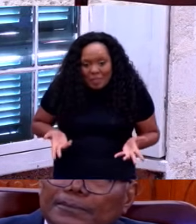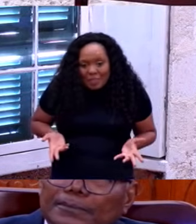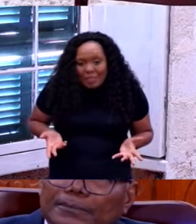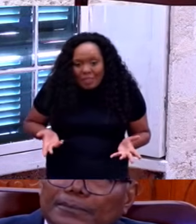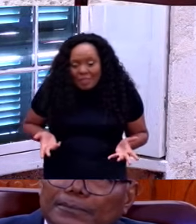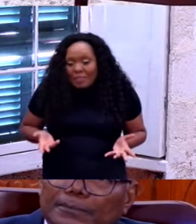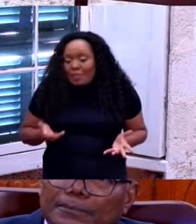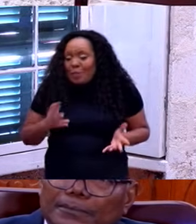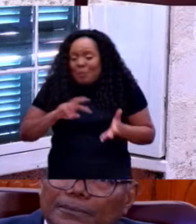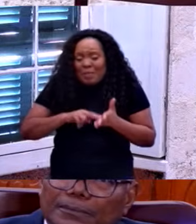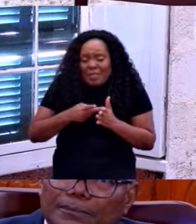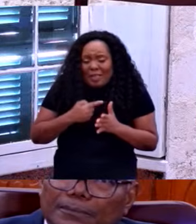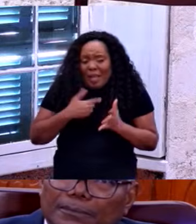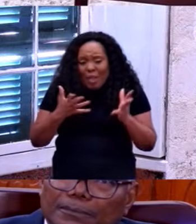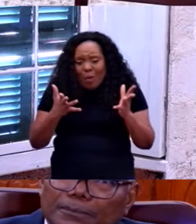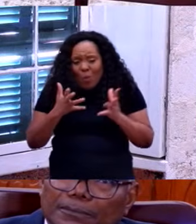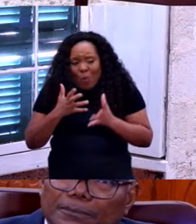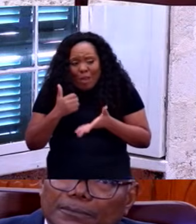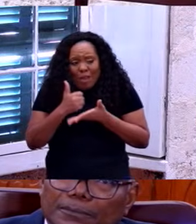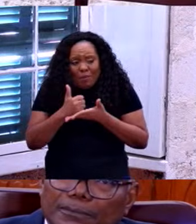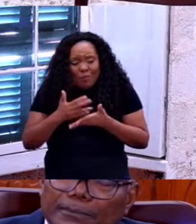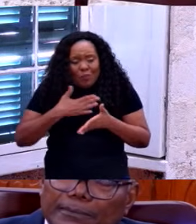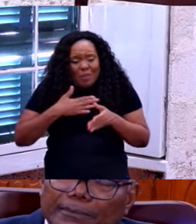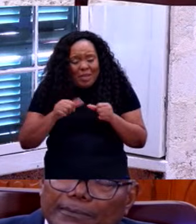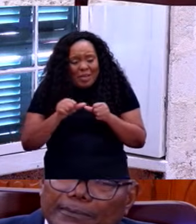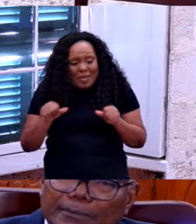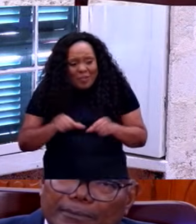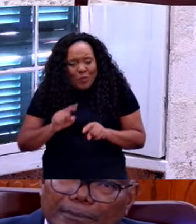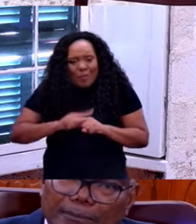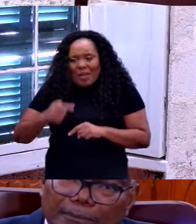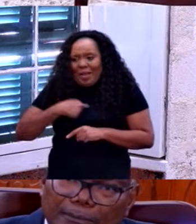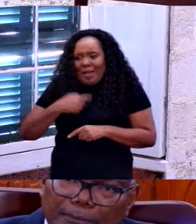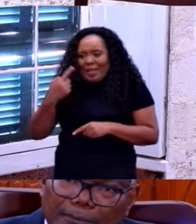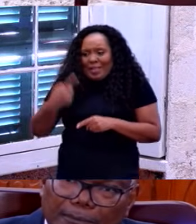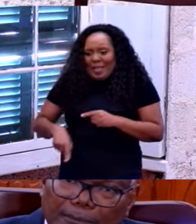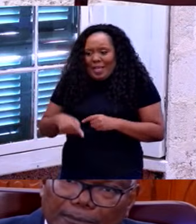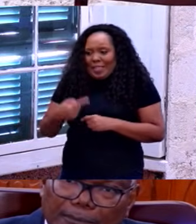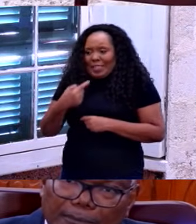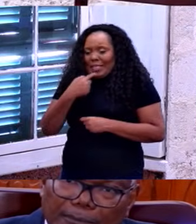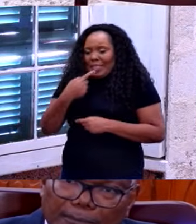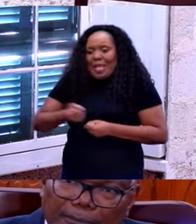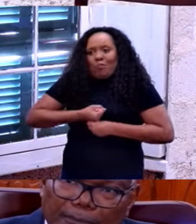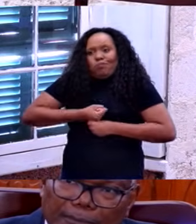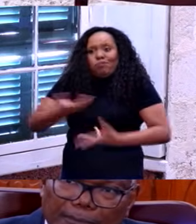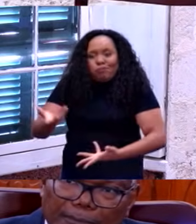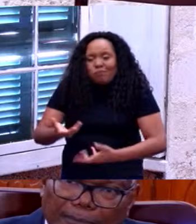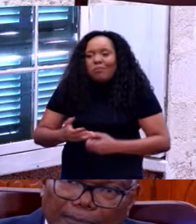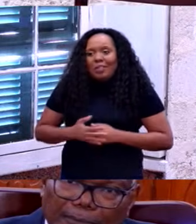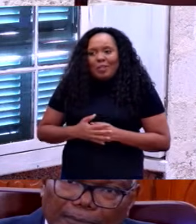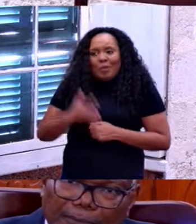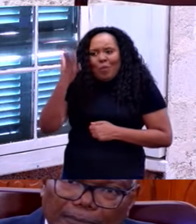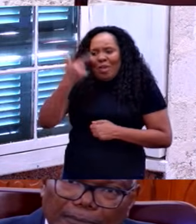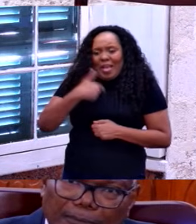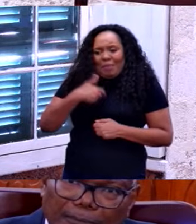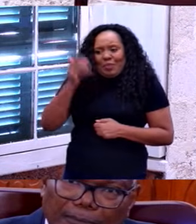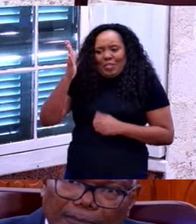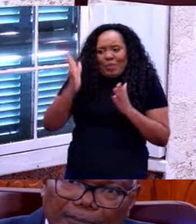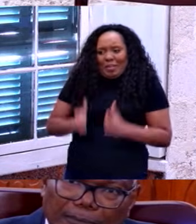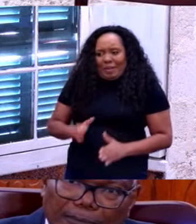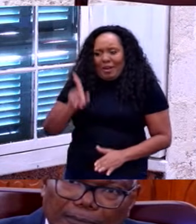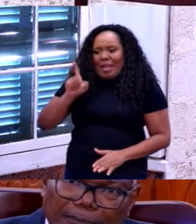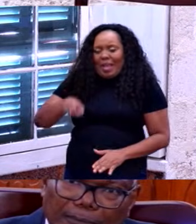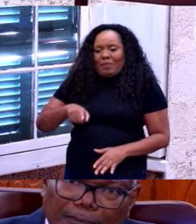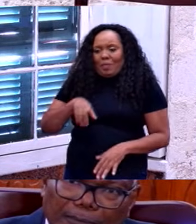constituency, please. And I'm sure His Honor, the President, remembers those days. So I felt it